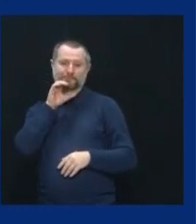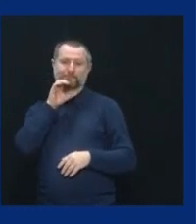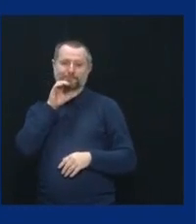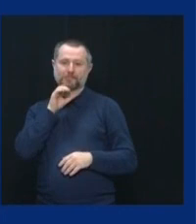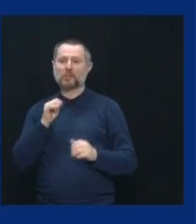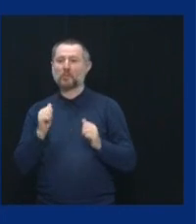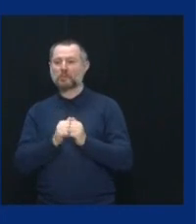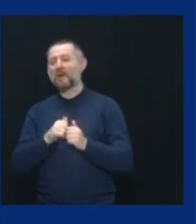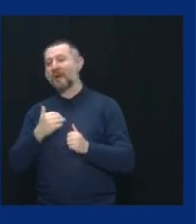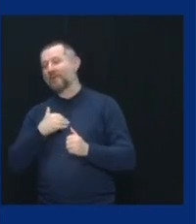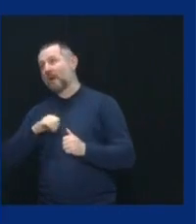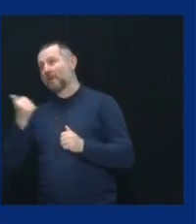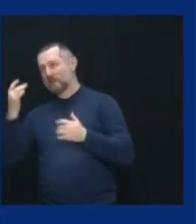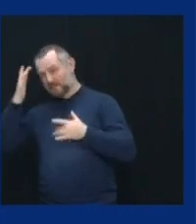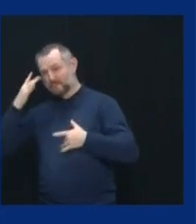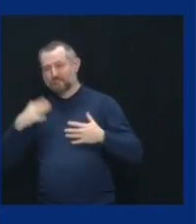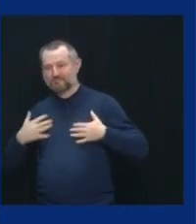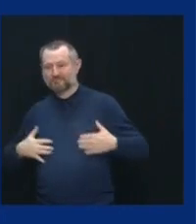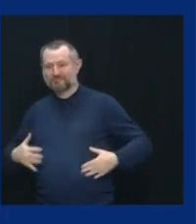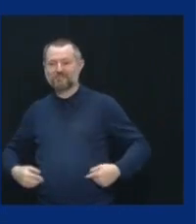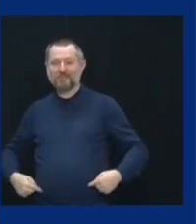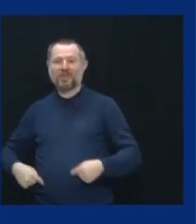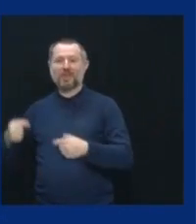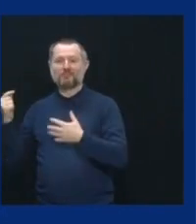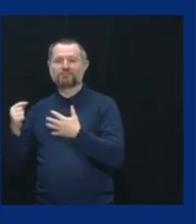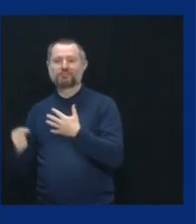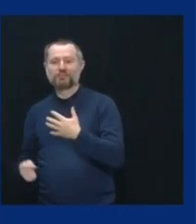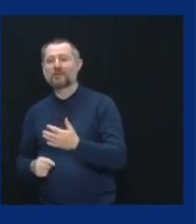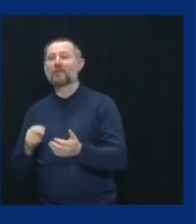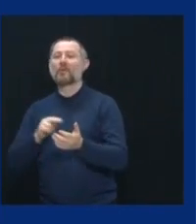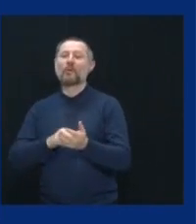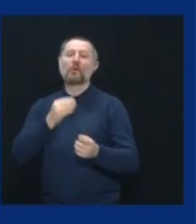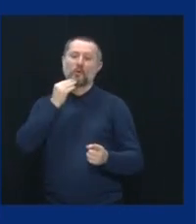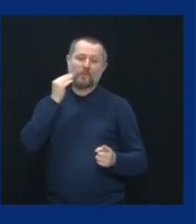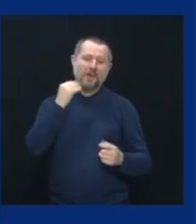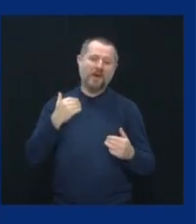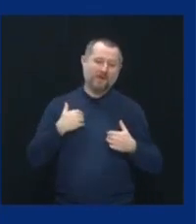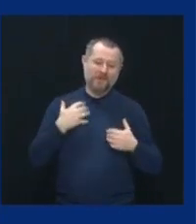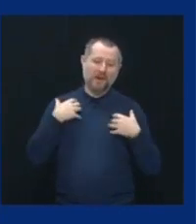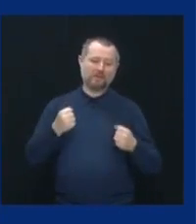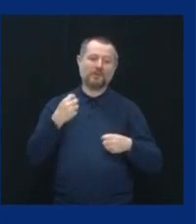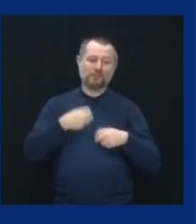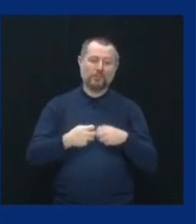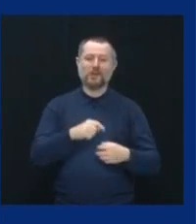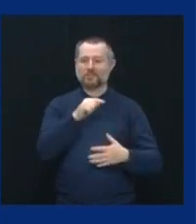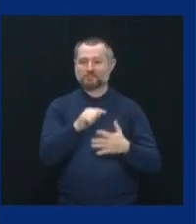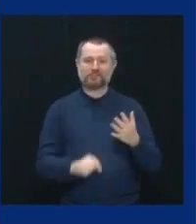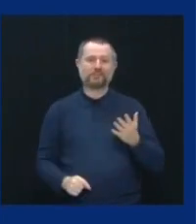citizens with underlying conditions. People in nursing homes have underlying conditions.